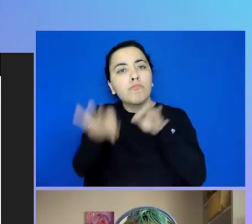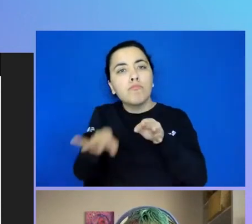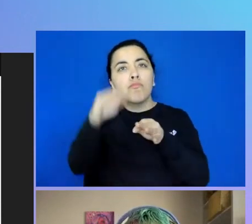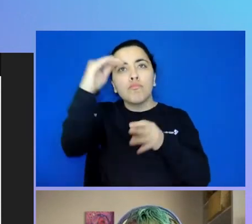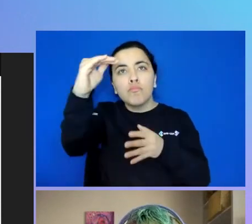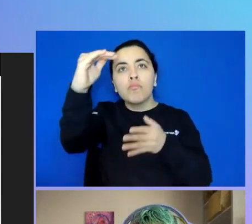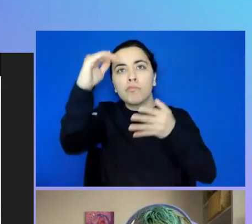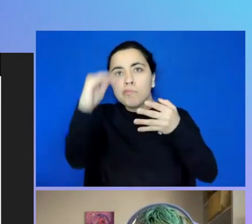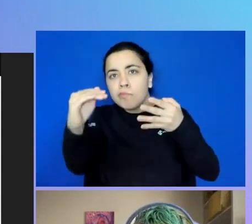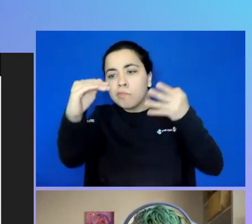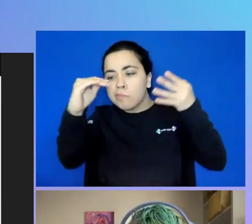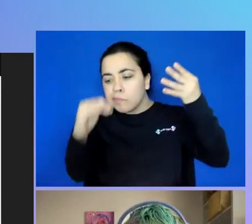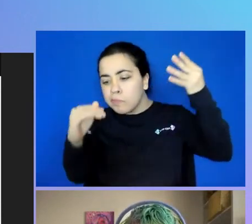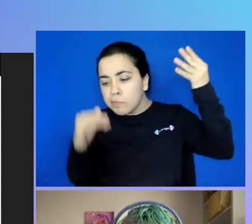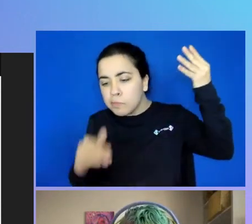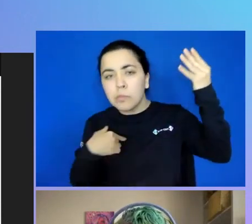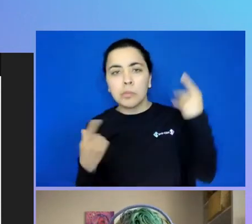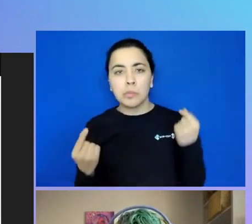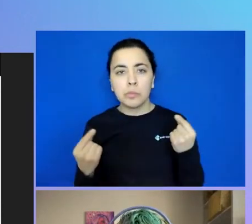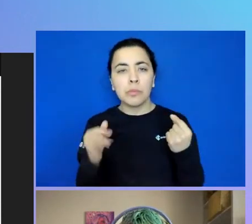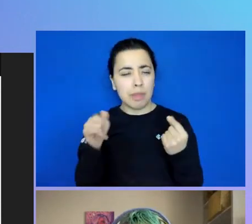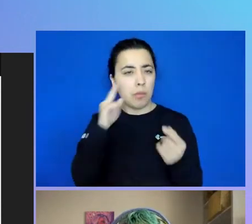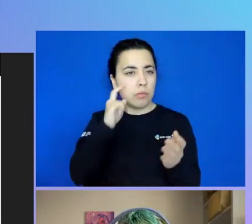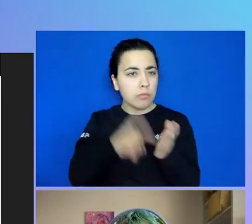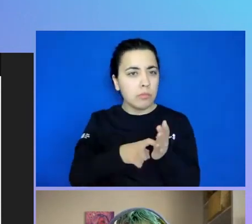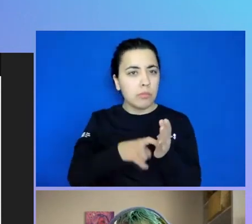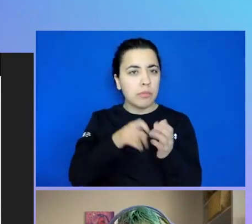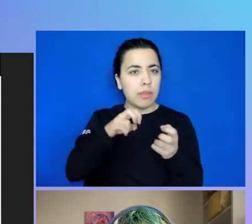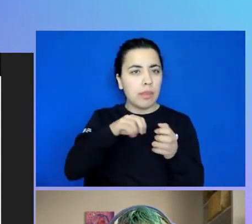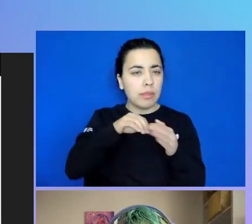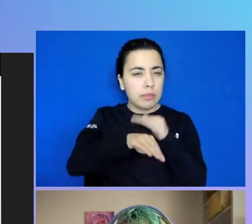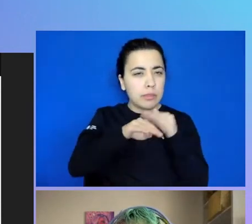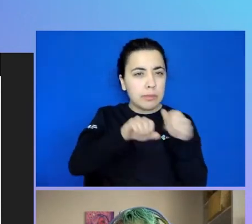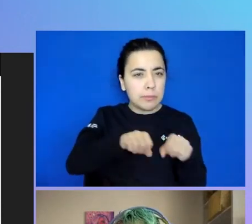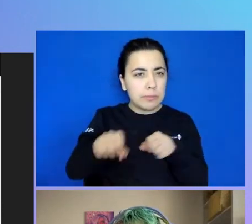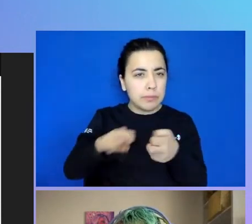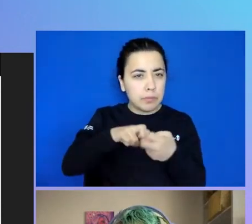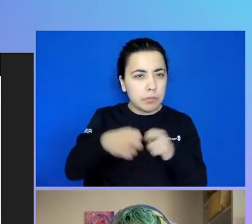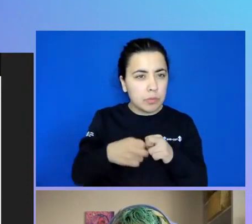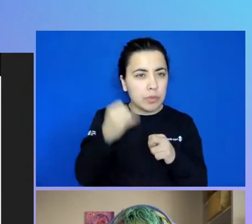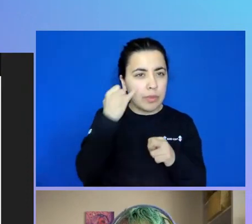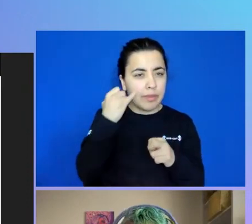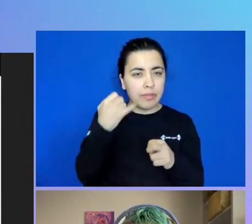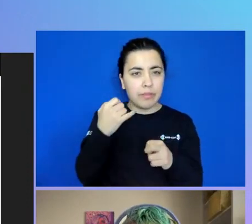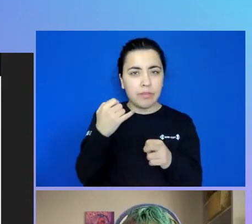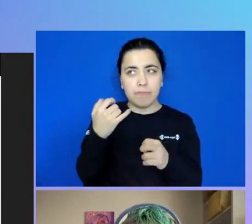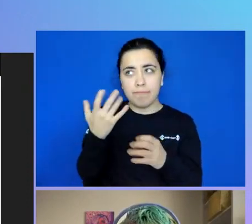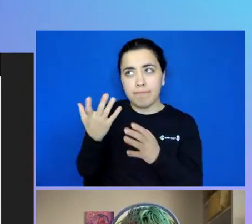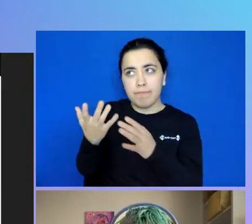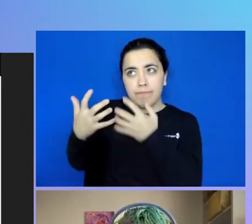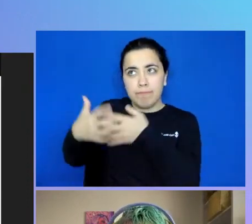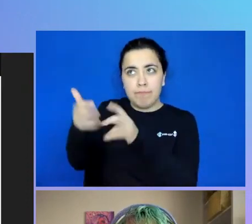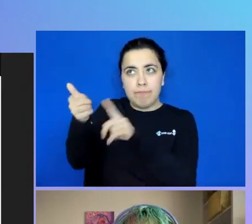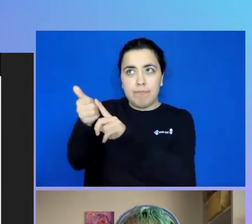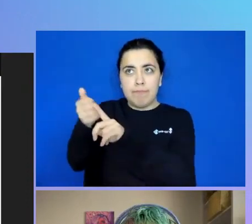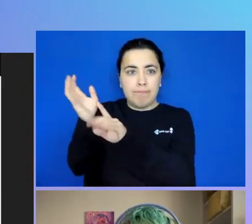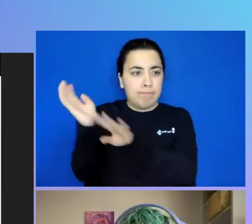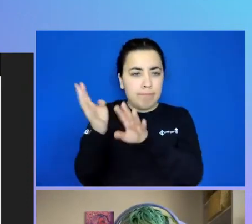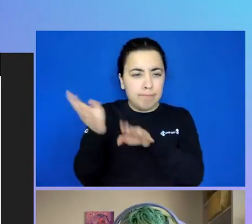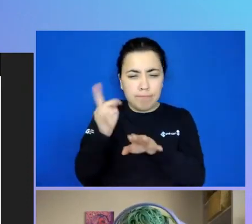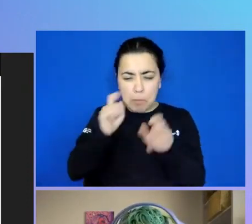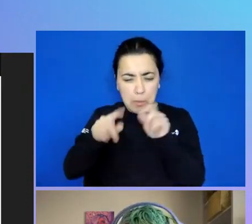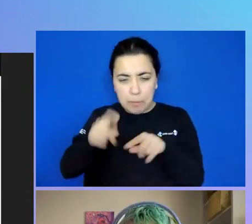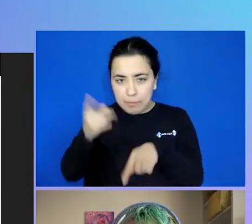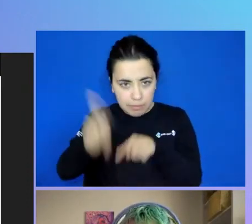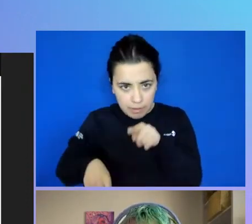able to detect some accessibility issues that can't be detected purely automated. But they can be tested for with some input